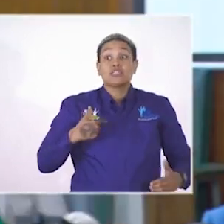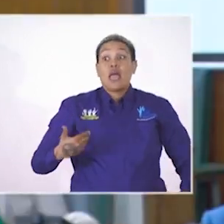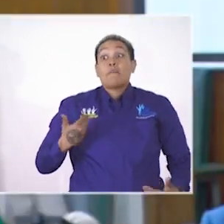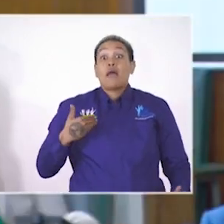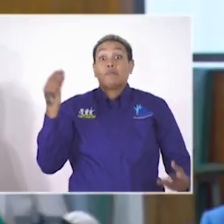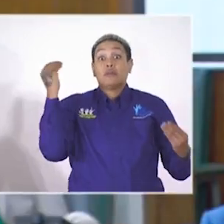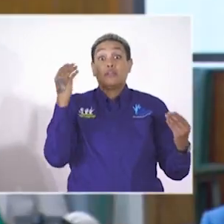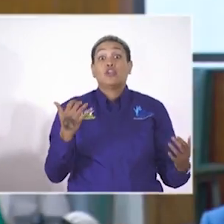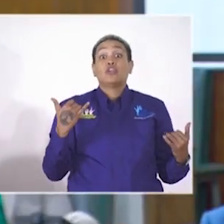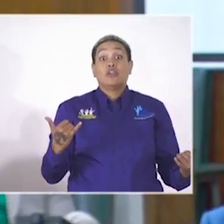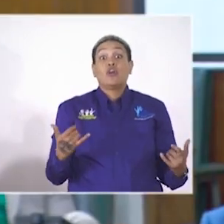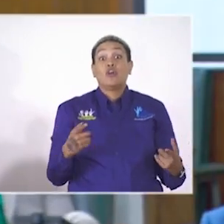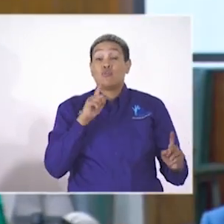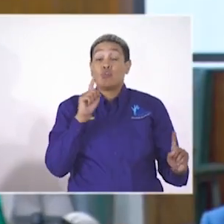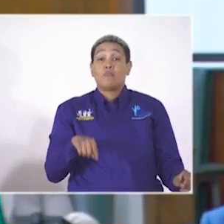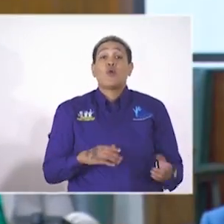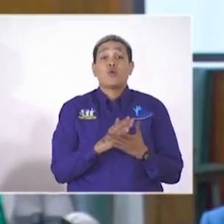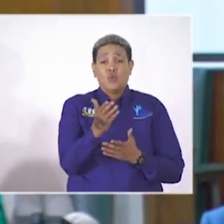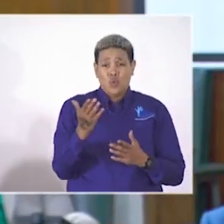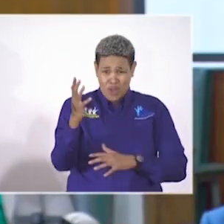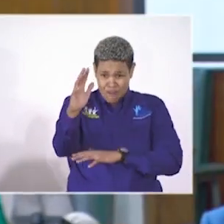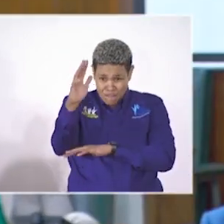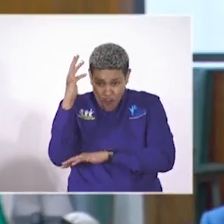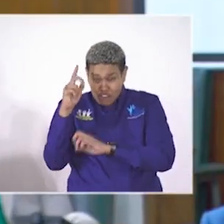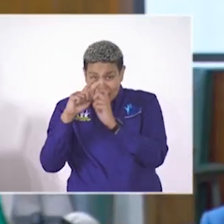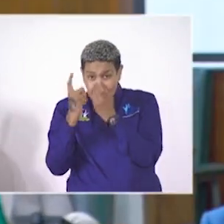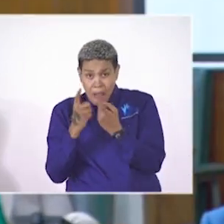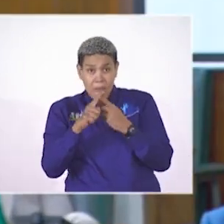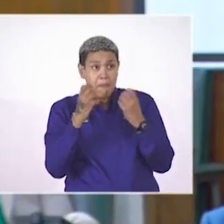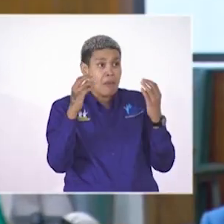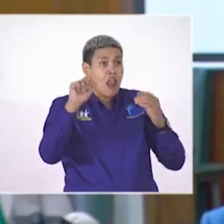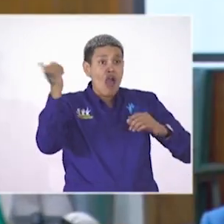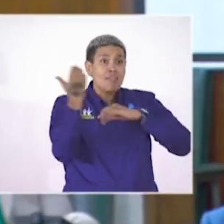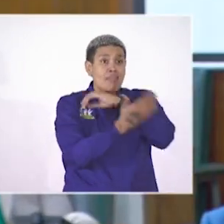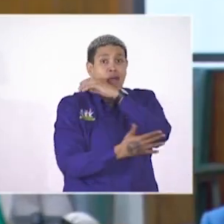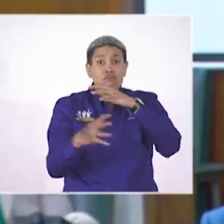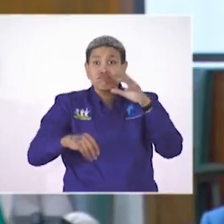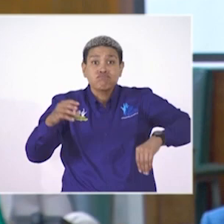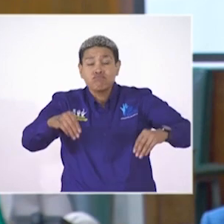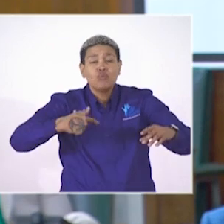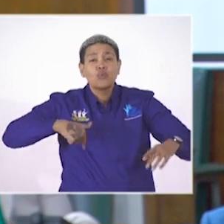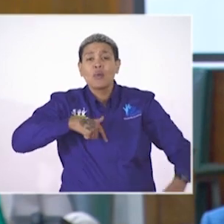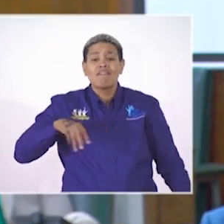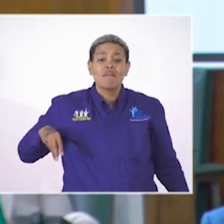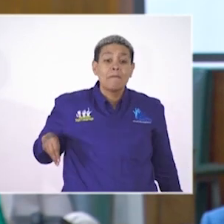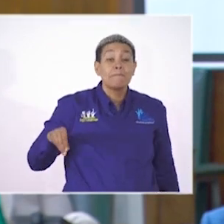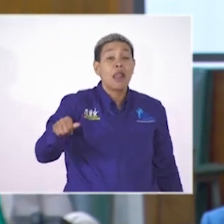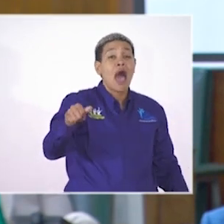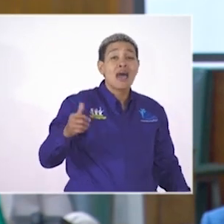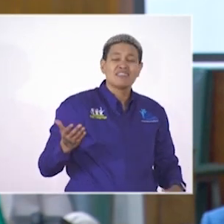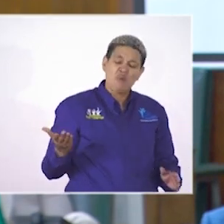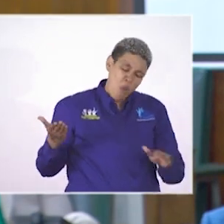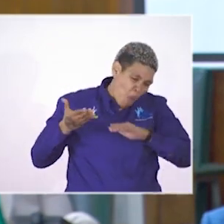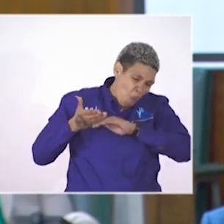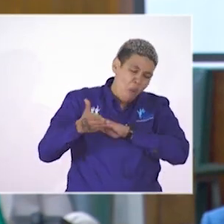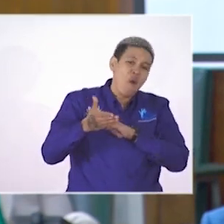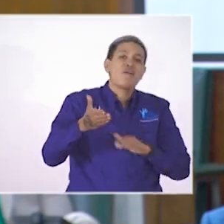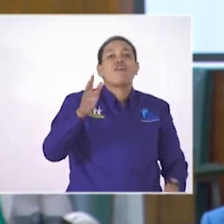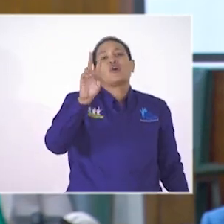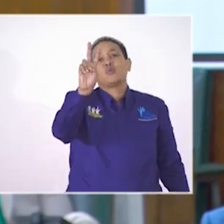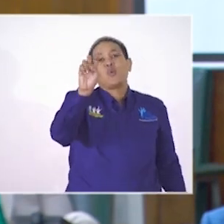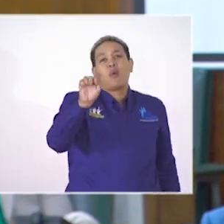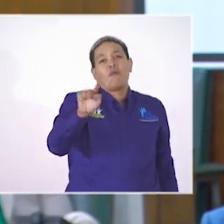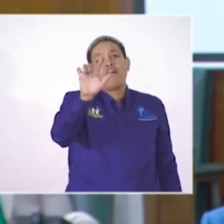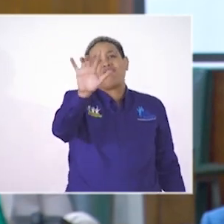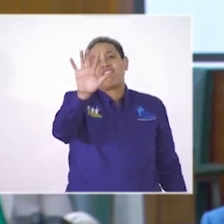report that through the efforts of the Forestry Department and many other national stakeholders, we have passed the mark of